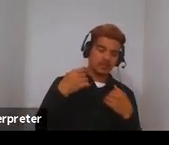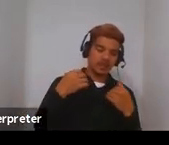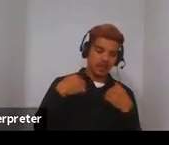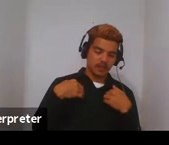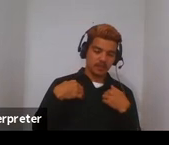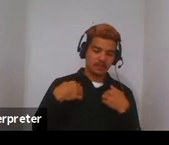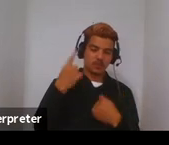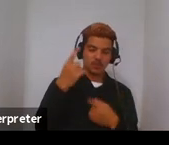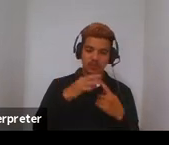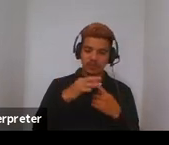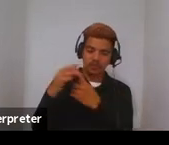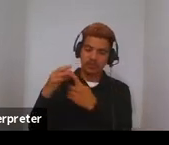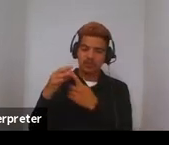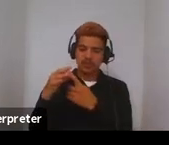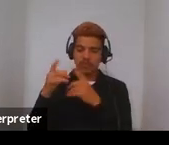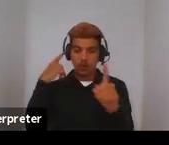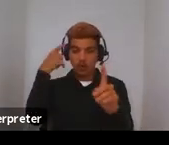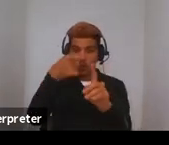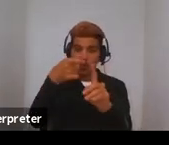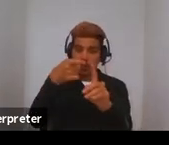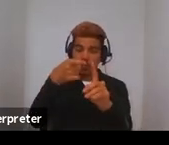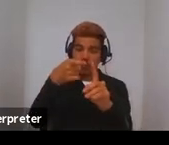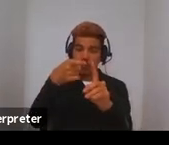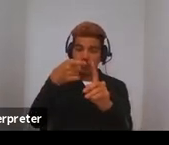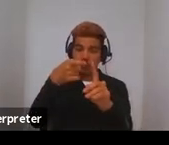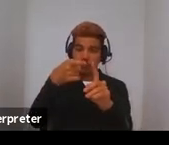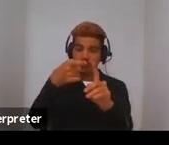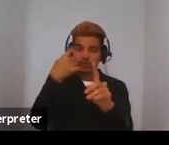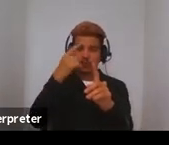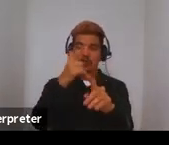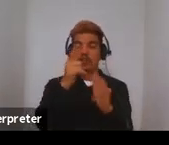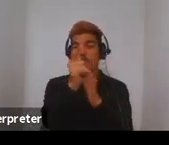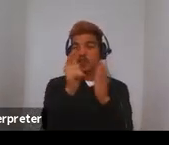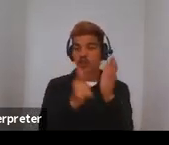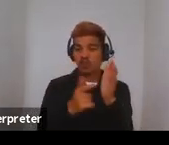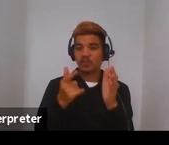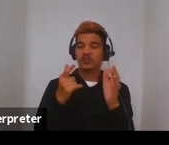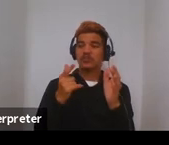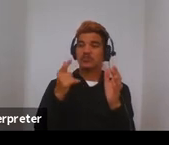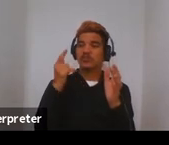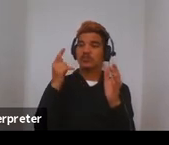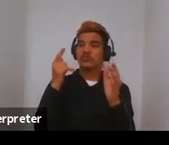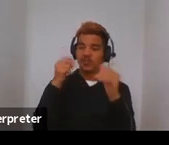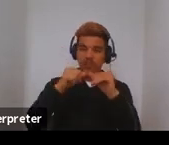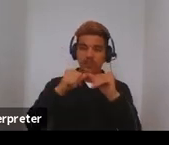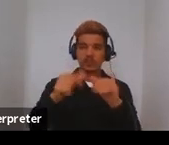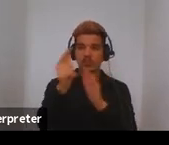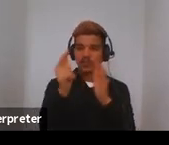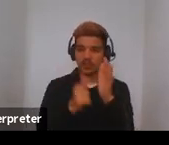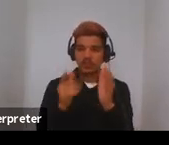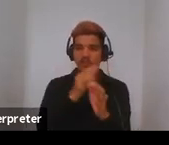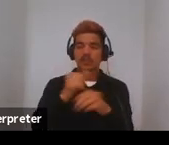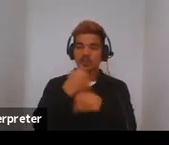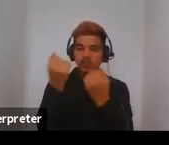has one specific goal towards the upholding of laws, as the enforcement of laws and the creation